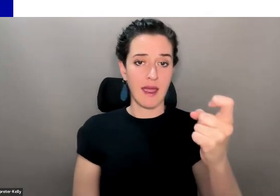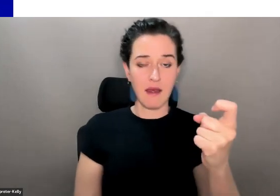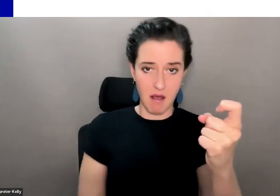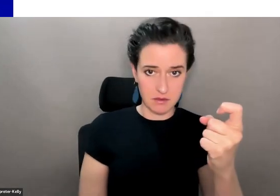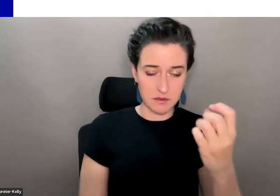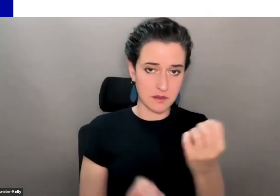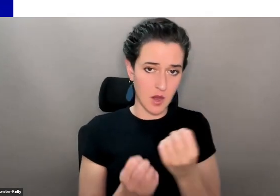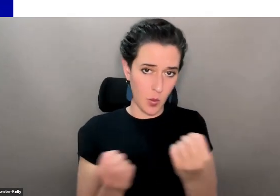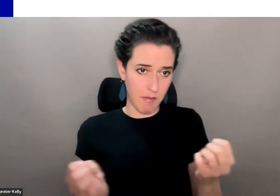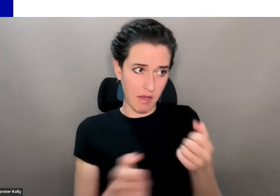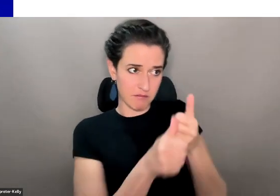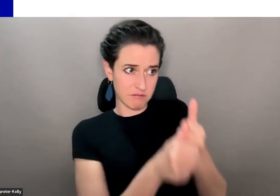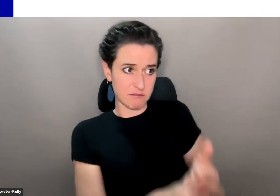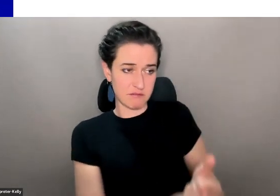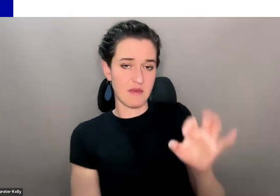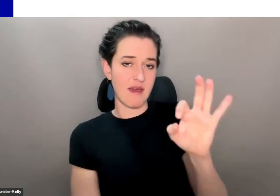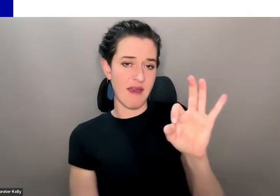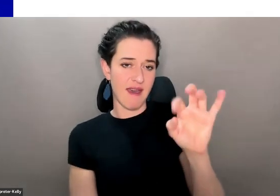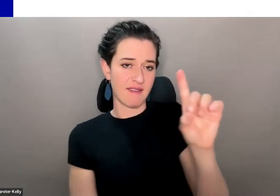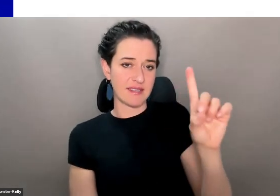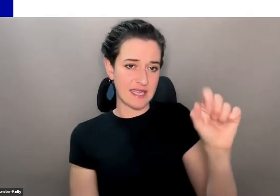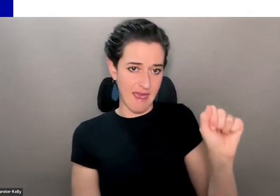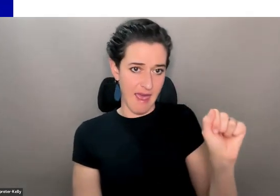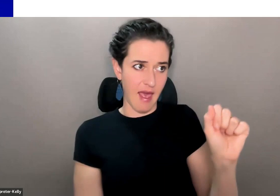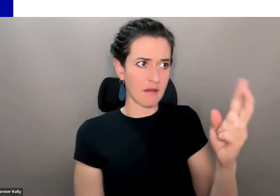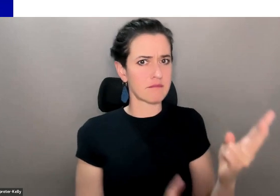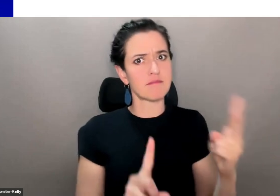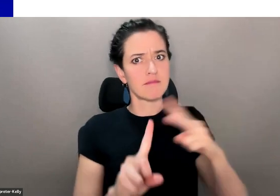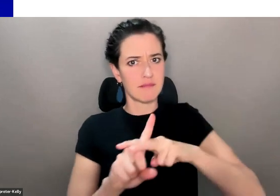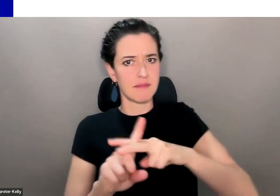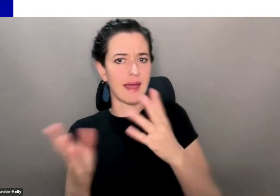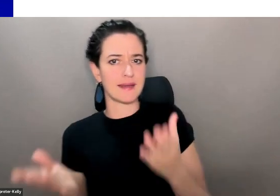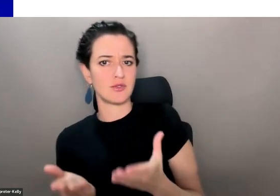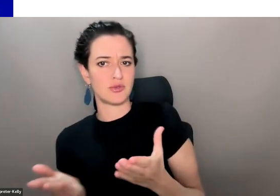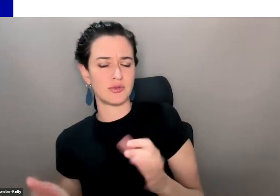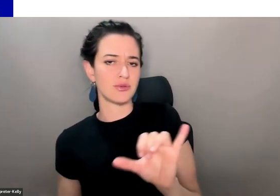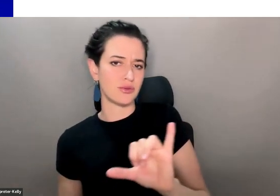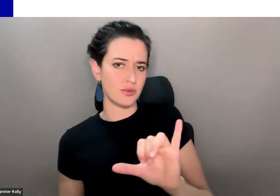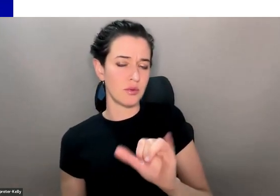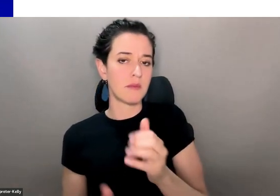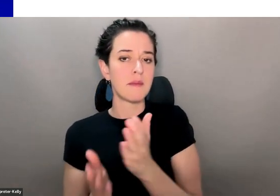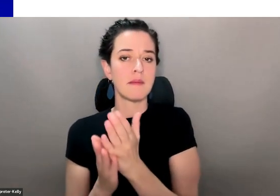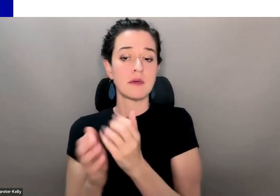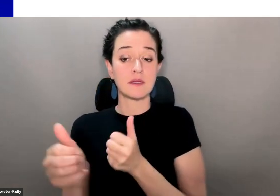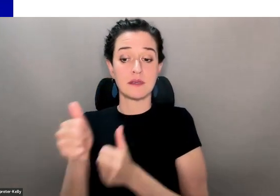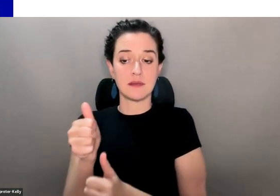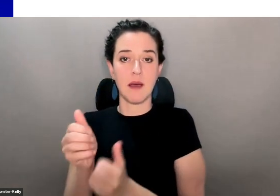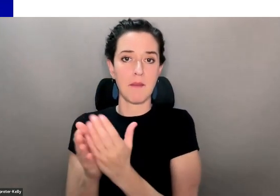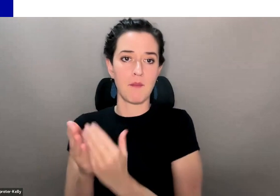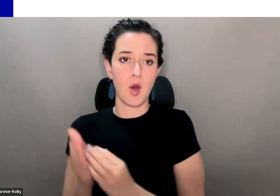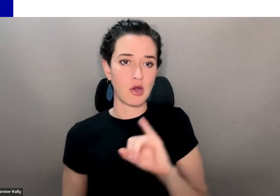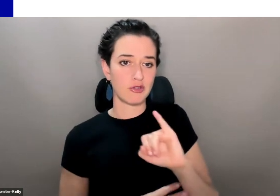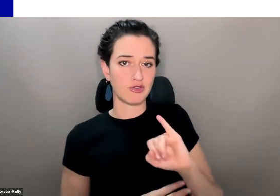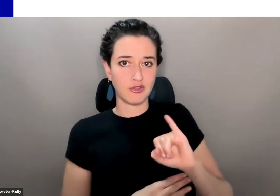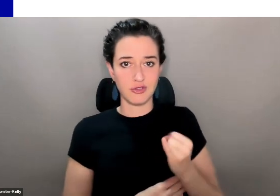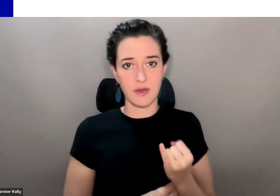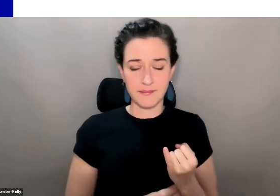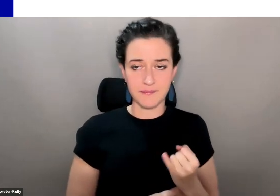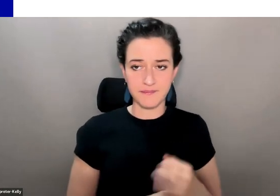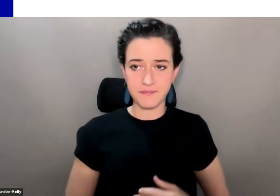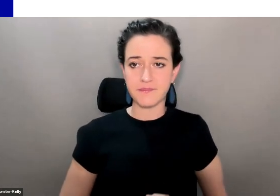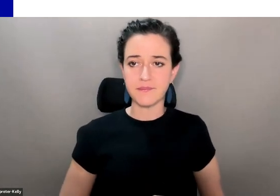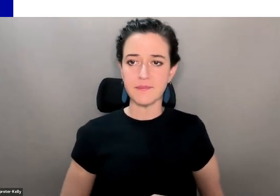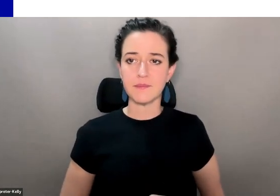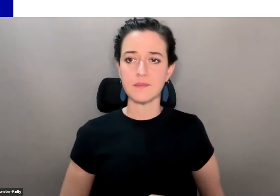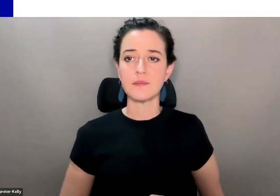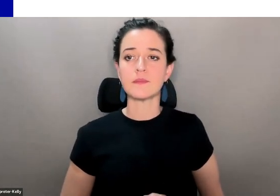as required, and we are adopting them here in this new subpart J. And I will also mention this provision aligns